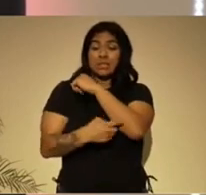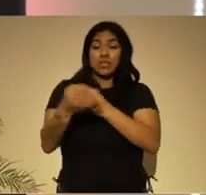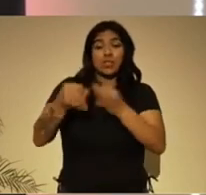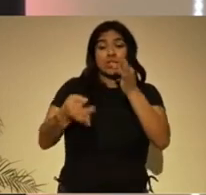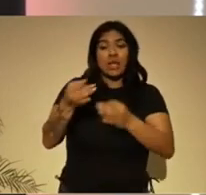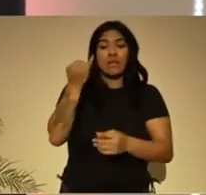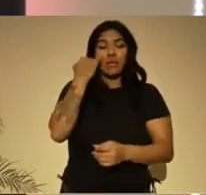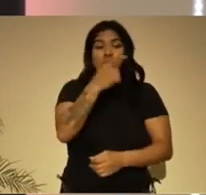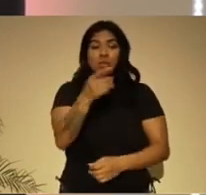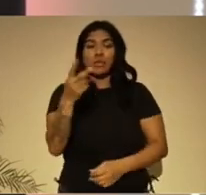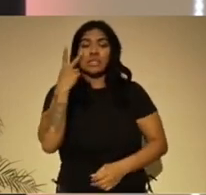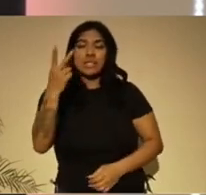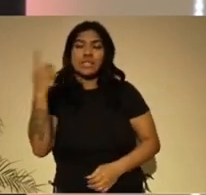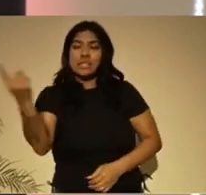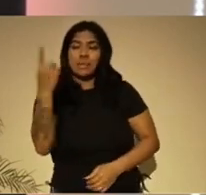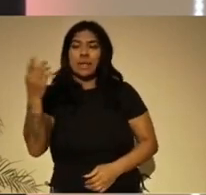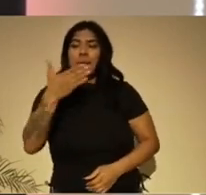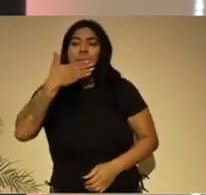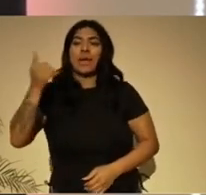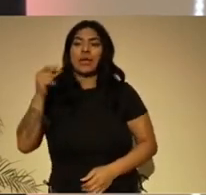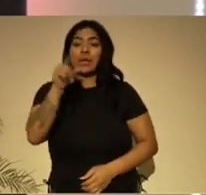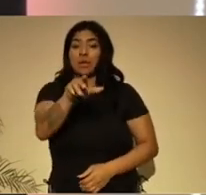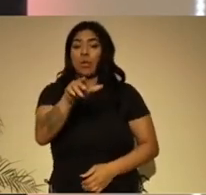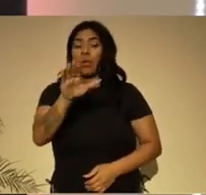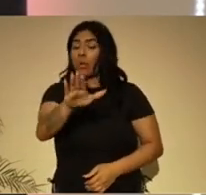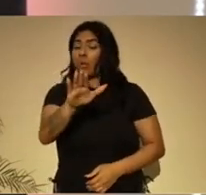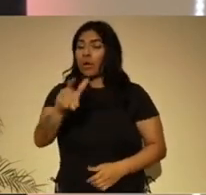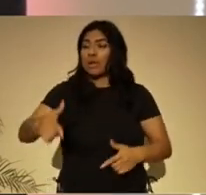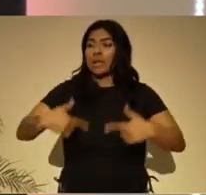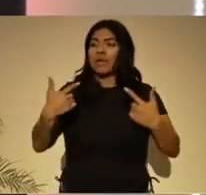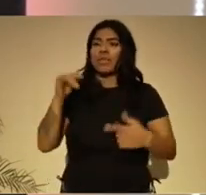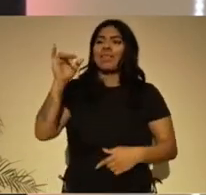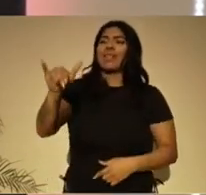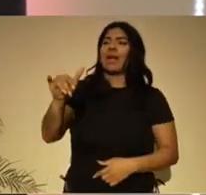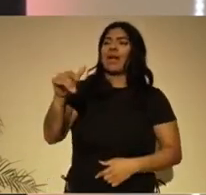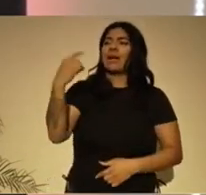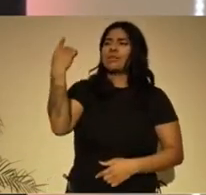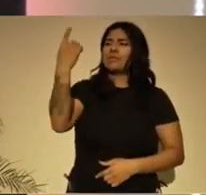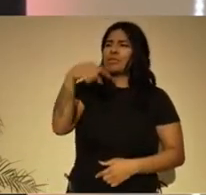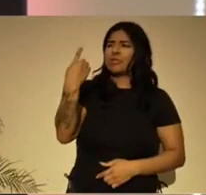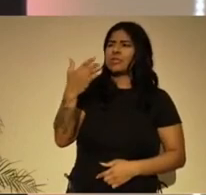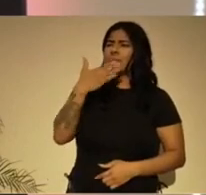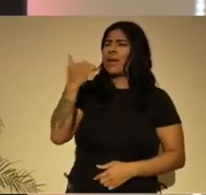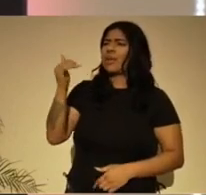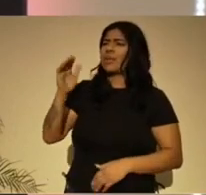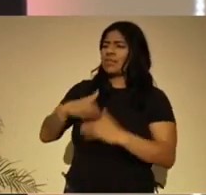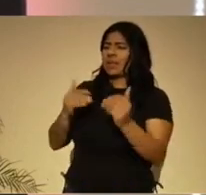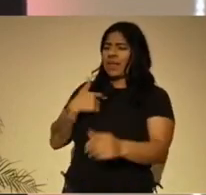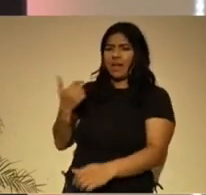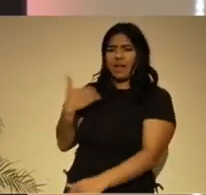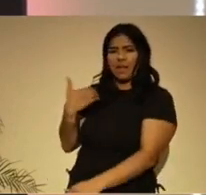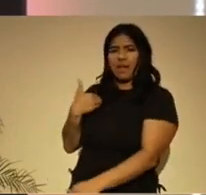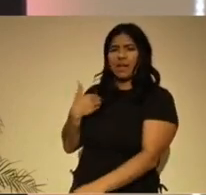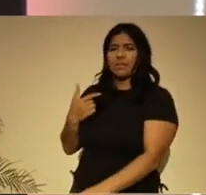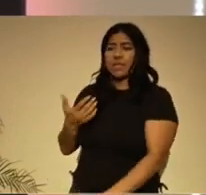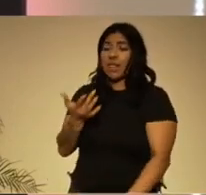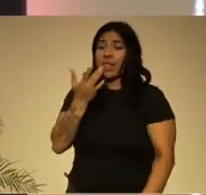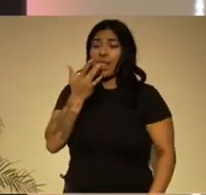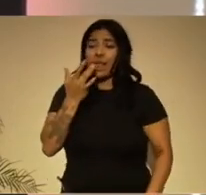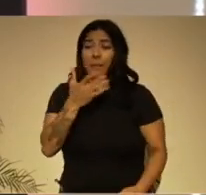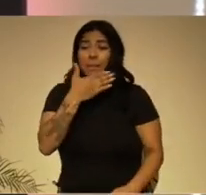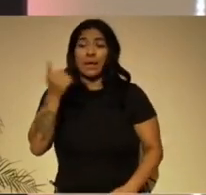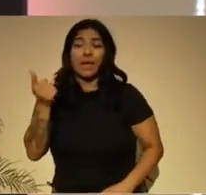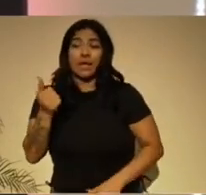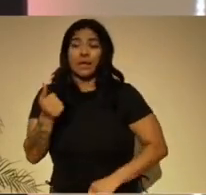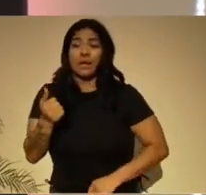better in your life, you're like, that looks a lot better than what I've previously had. taste a lot better than what I've